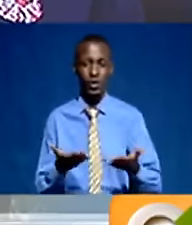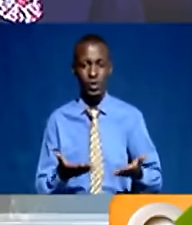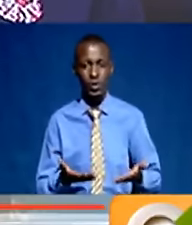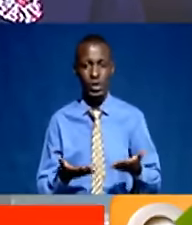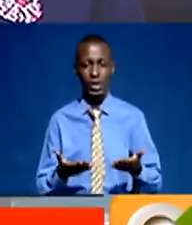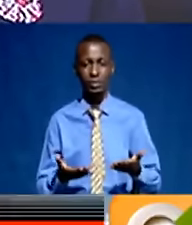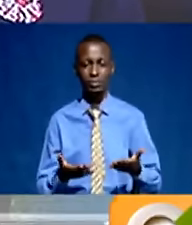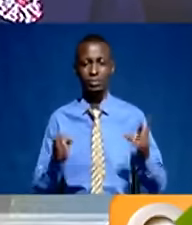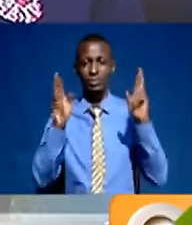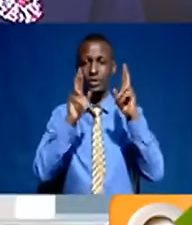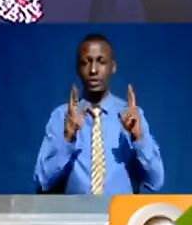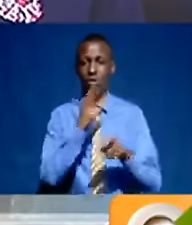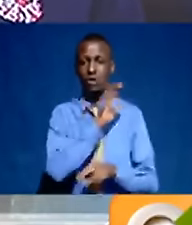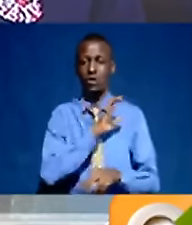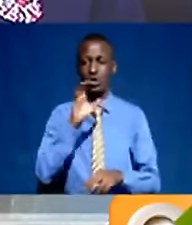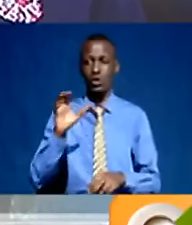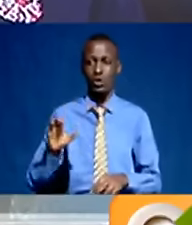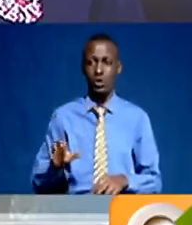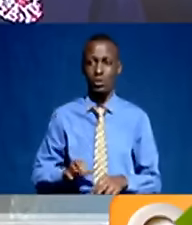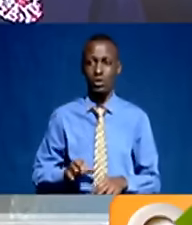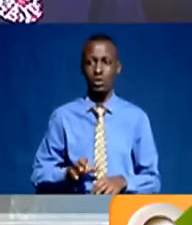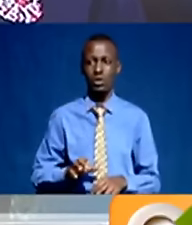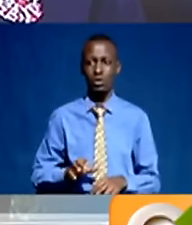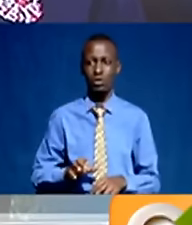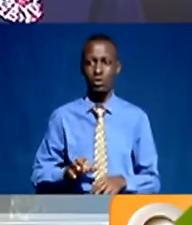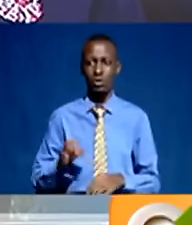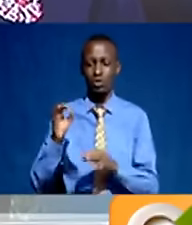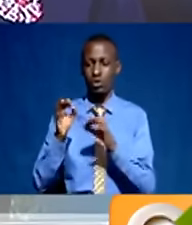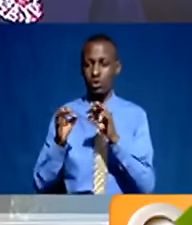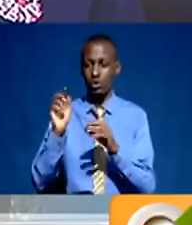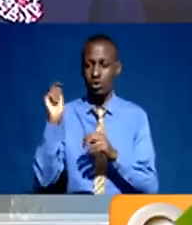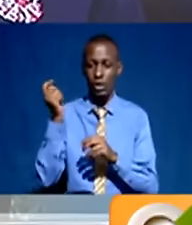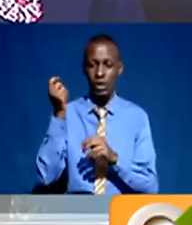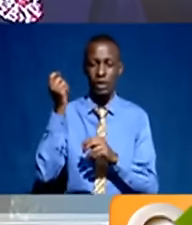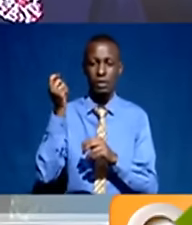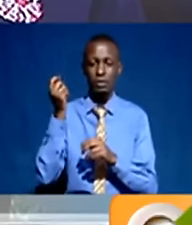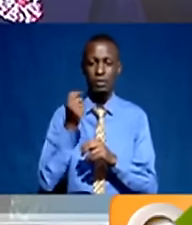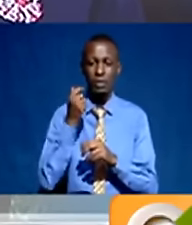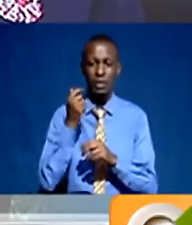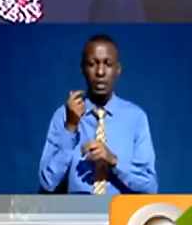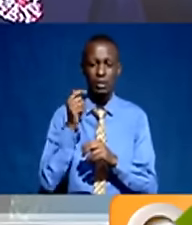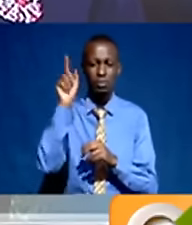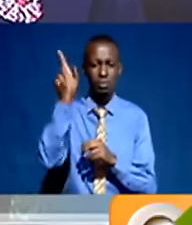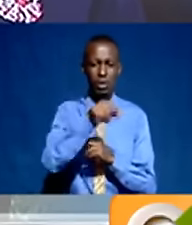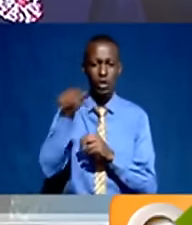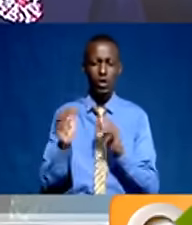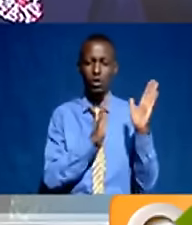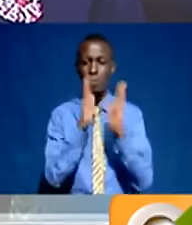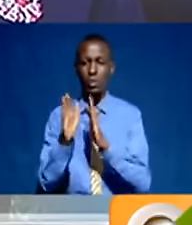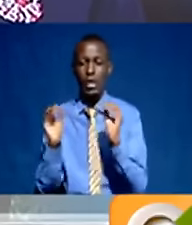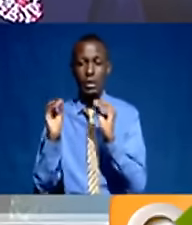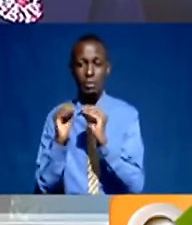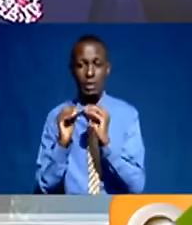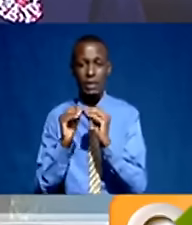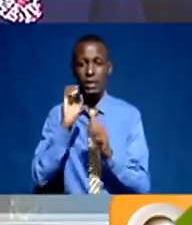Now, the International Commission of Jurists Kenyan chapter has criticized the planned dialogue between the executive